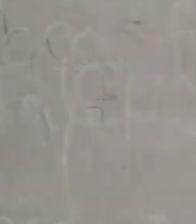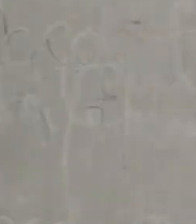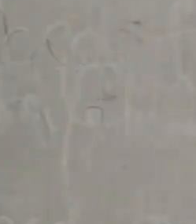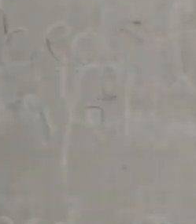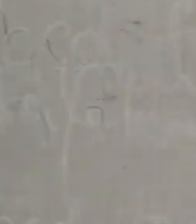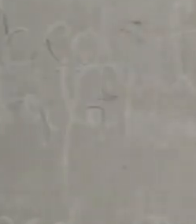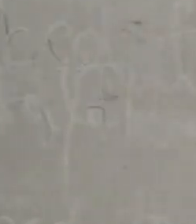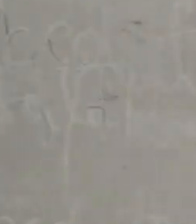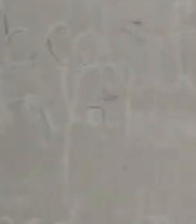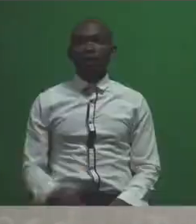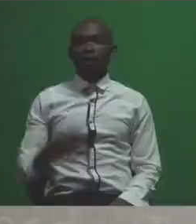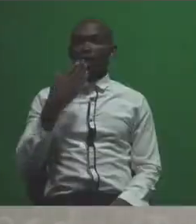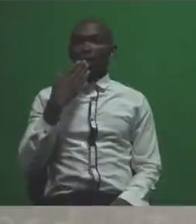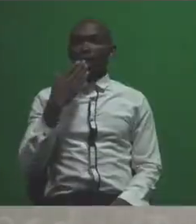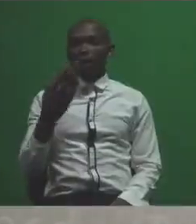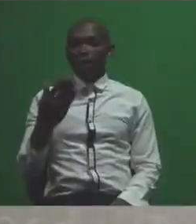Hello students,